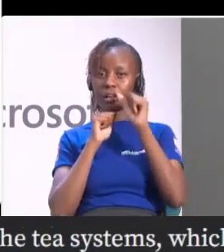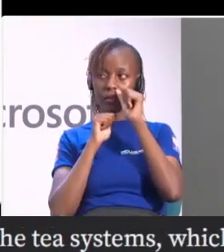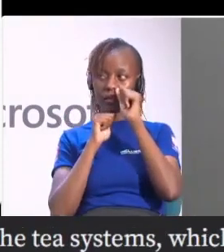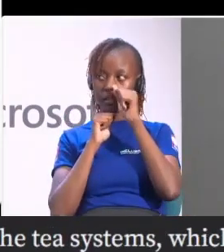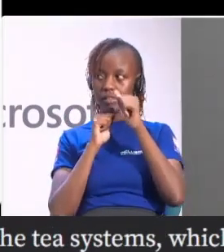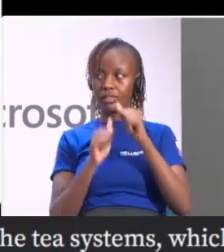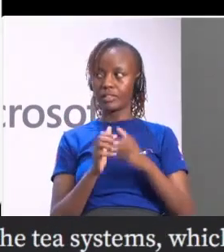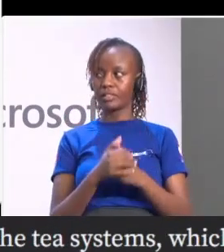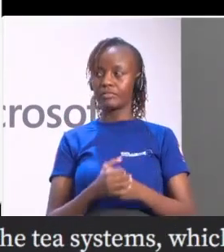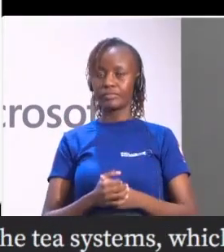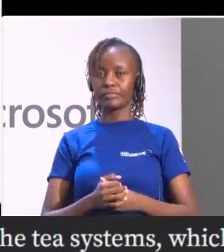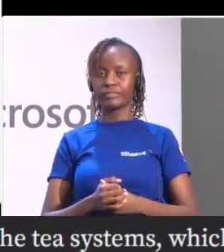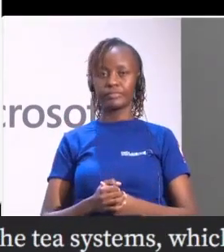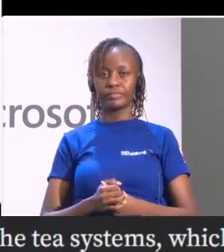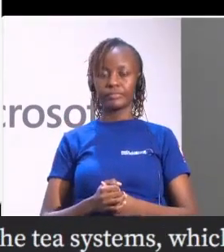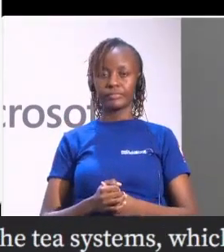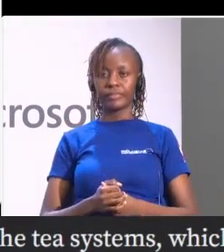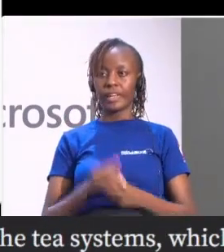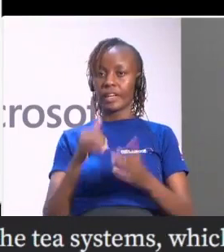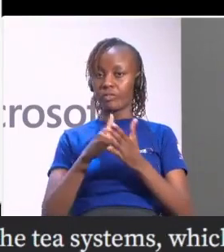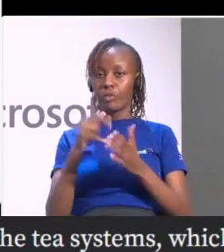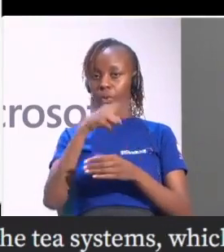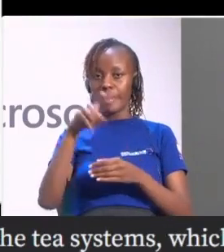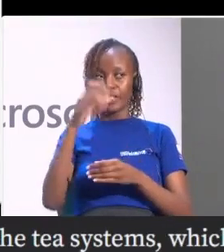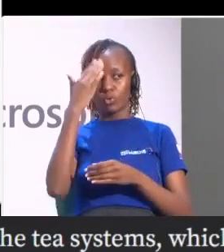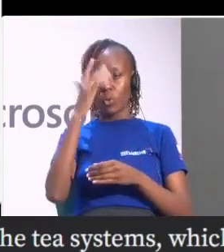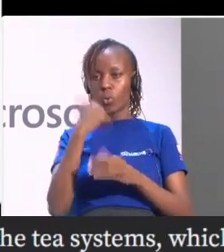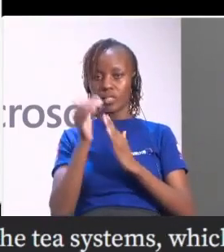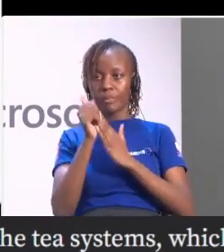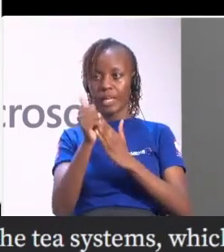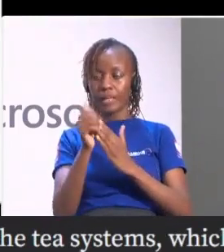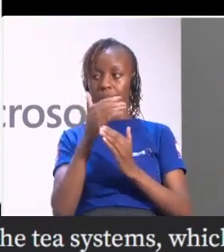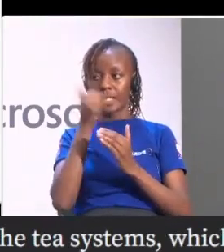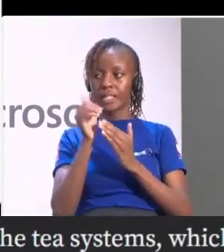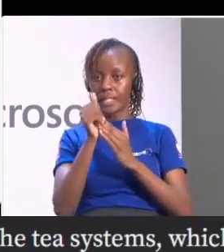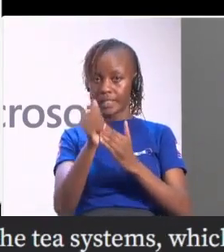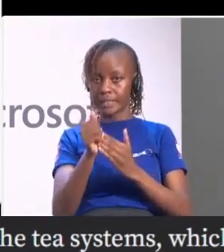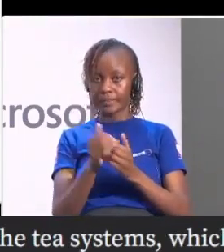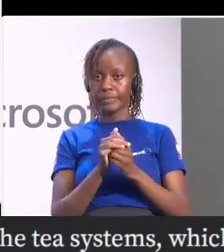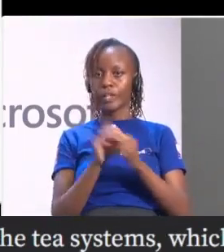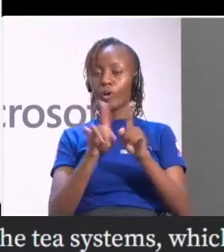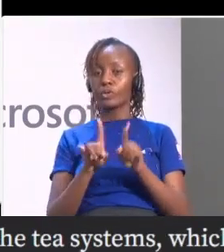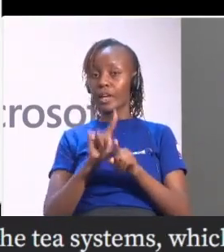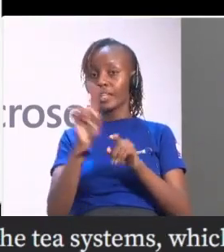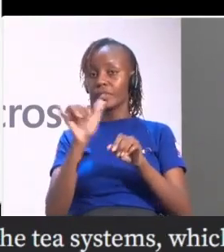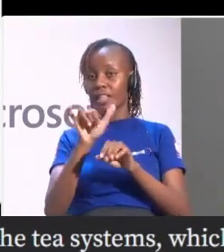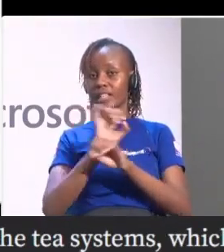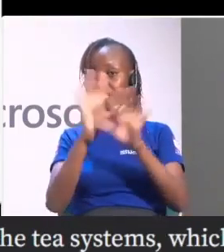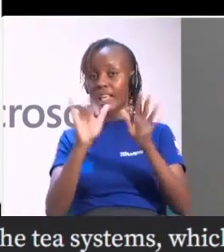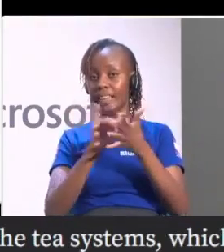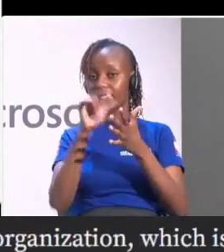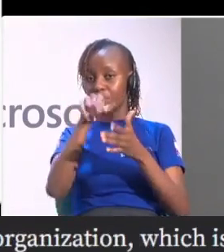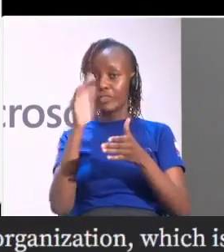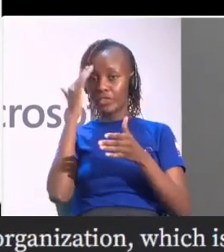battling with him about, who should be the best lead. But he was very clear that he knew his region, he